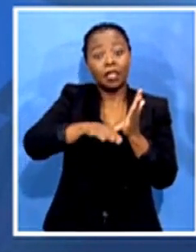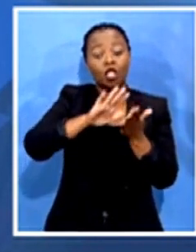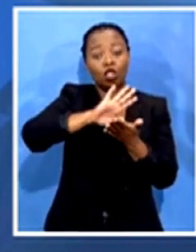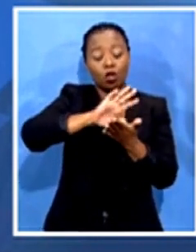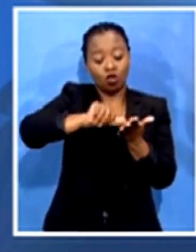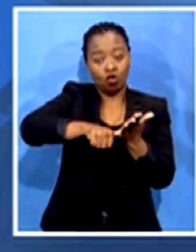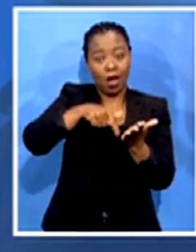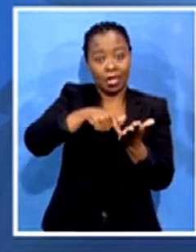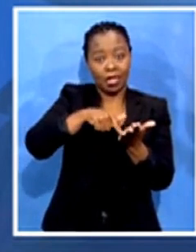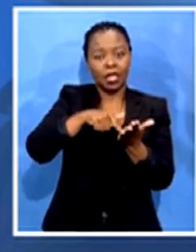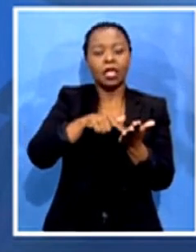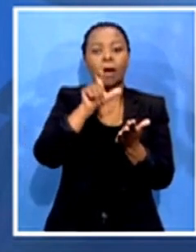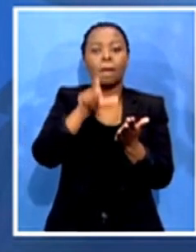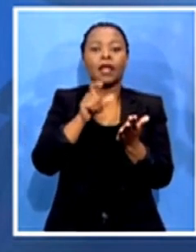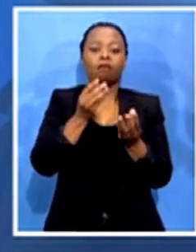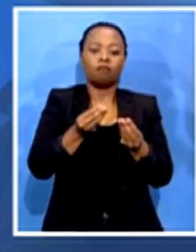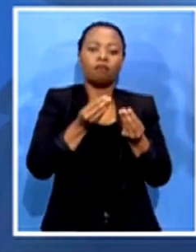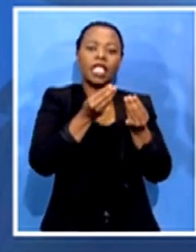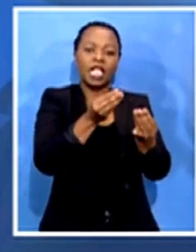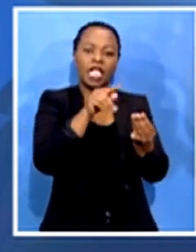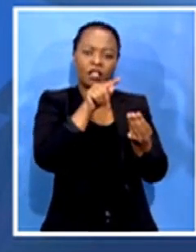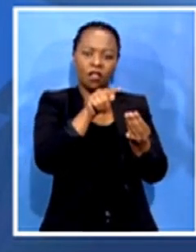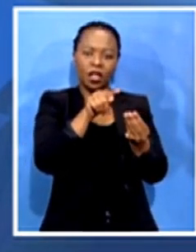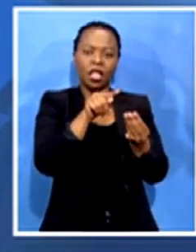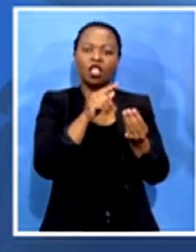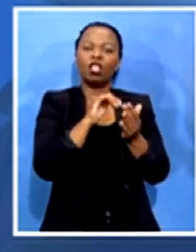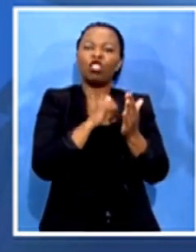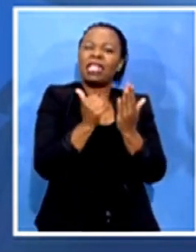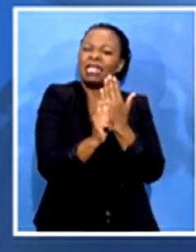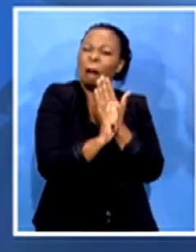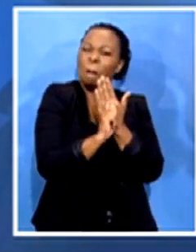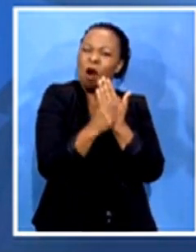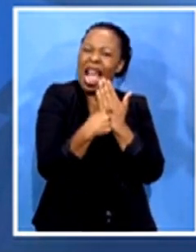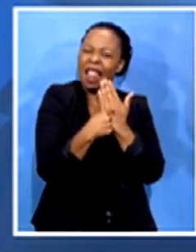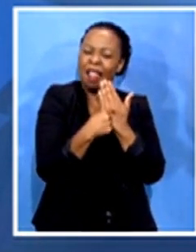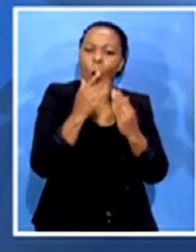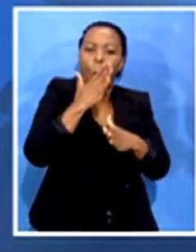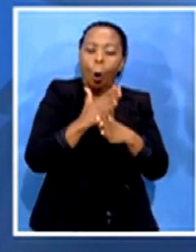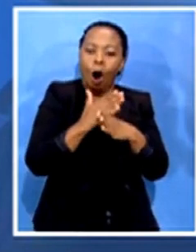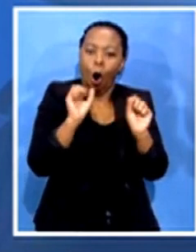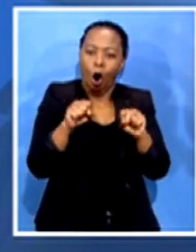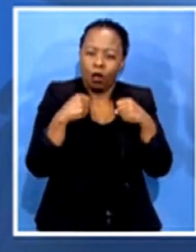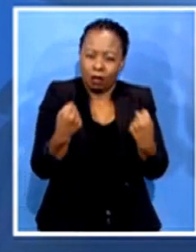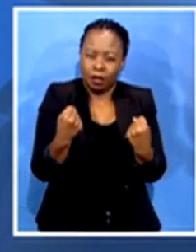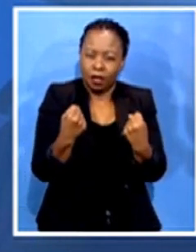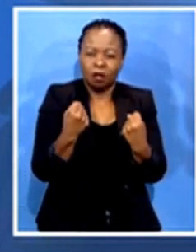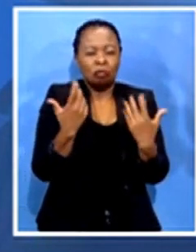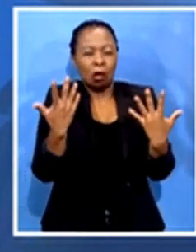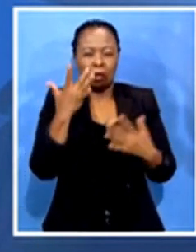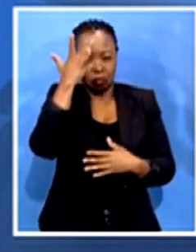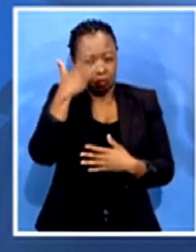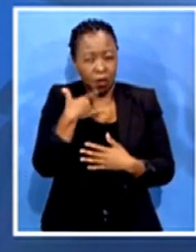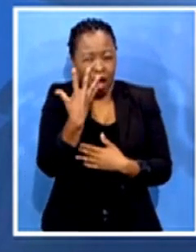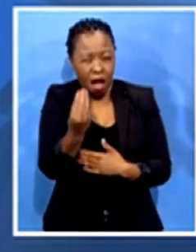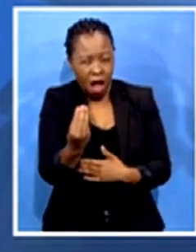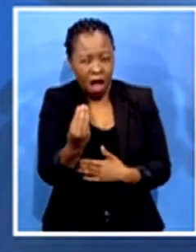be temporarily unable to work due to a medical condition. In terms of process, what they would normally